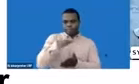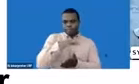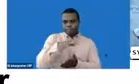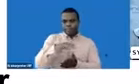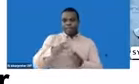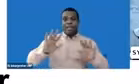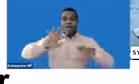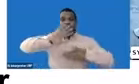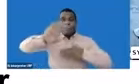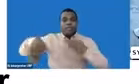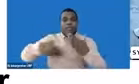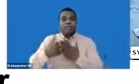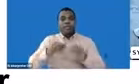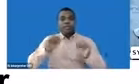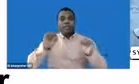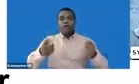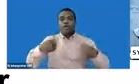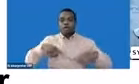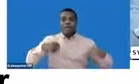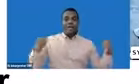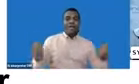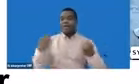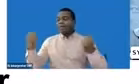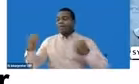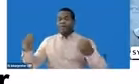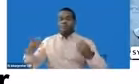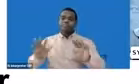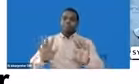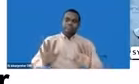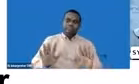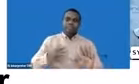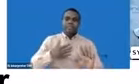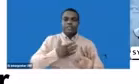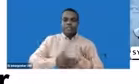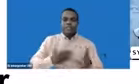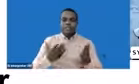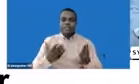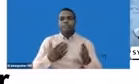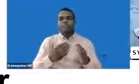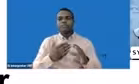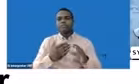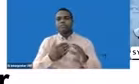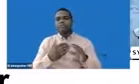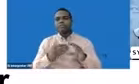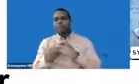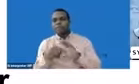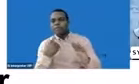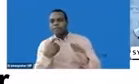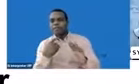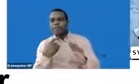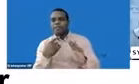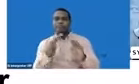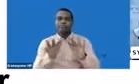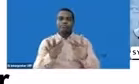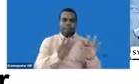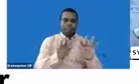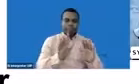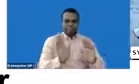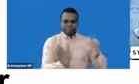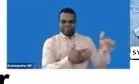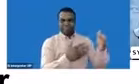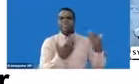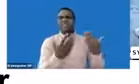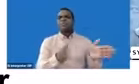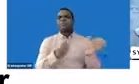is about, with the rapid evolution of web technologies such as AI, VR, AR, all